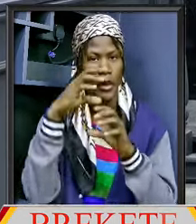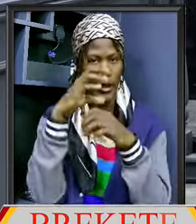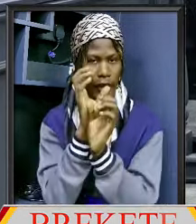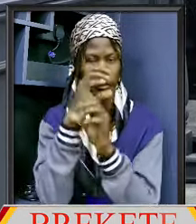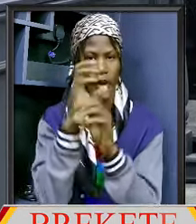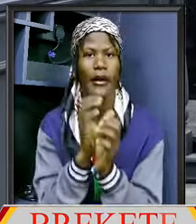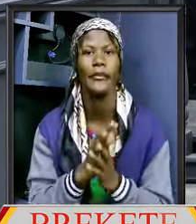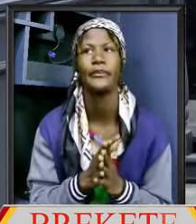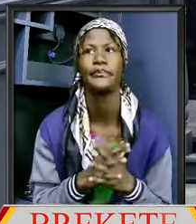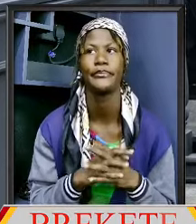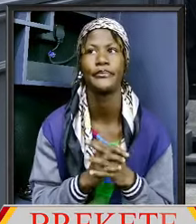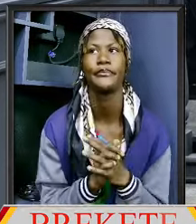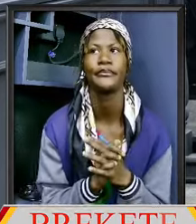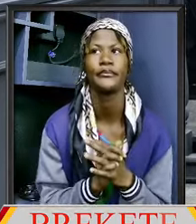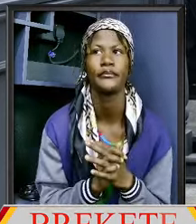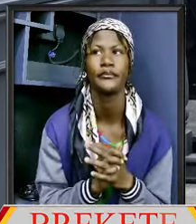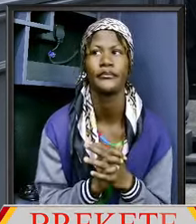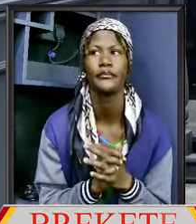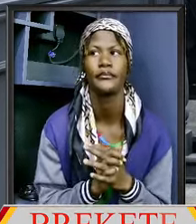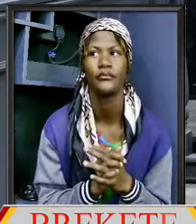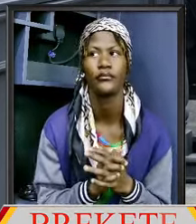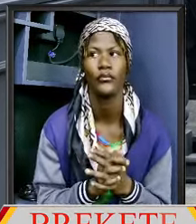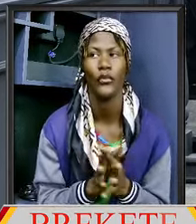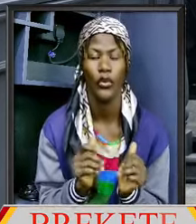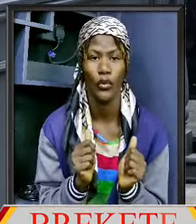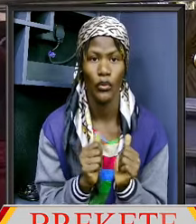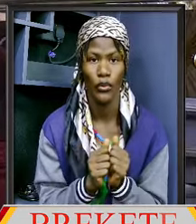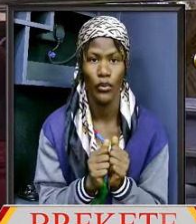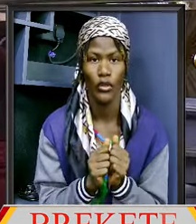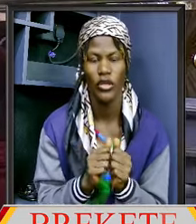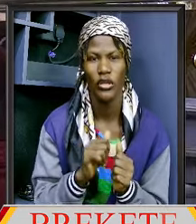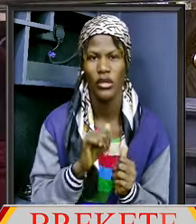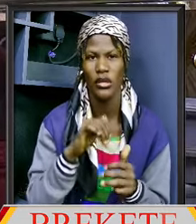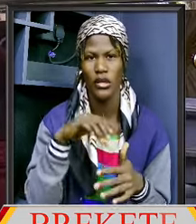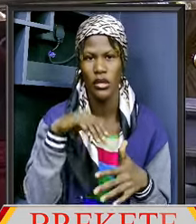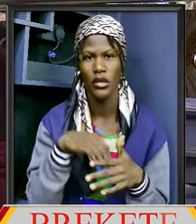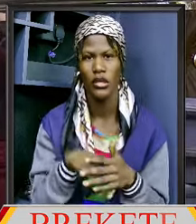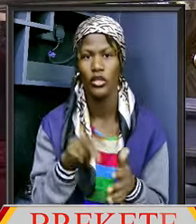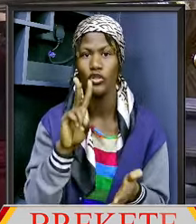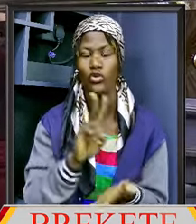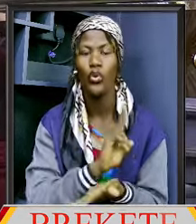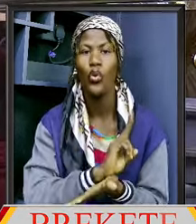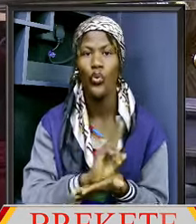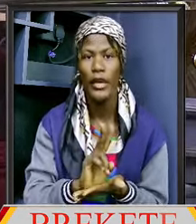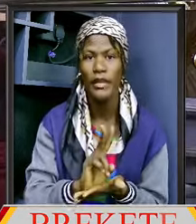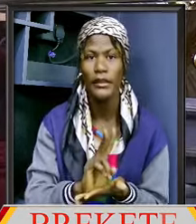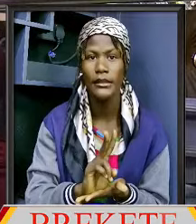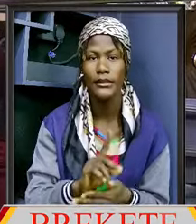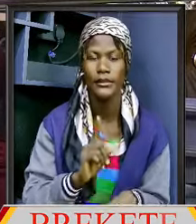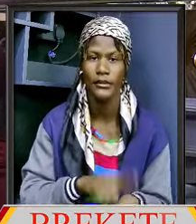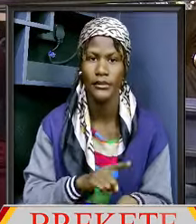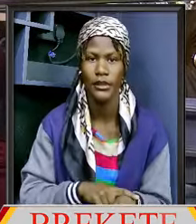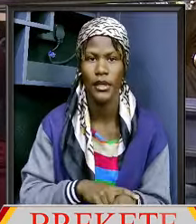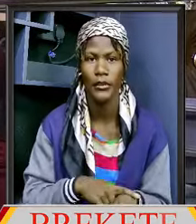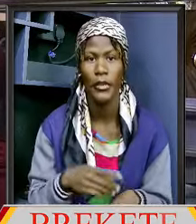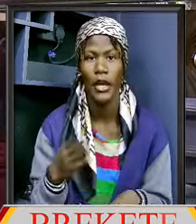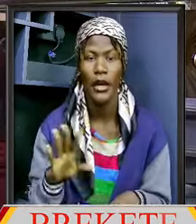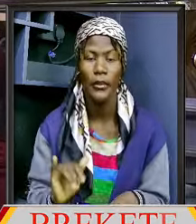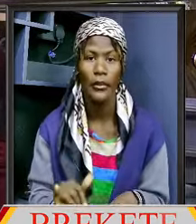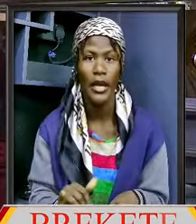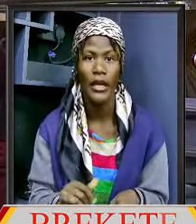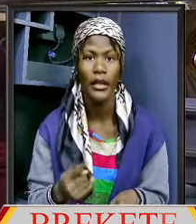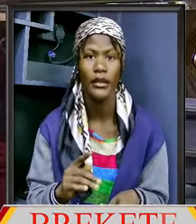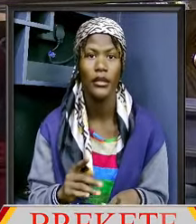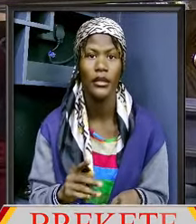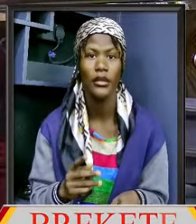Well, thank you very much. In 2 weeks' time, by the grace of God. In 2 weeks. 2 weeks. And that person will buy one down for you. And I